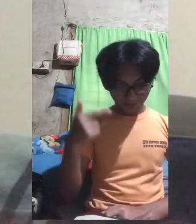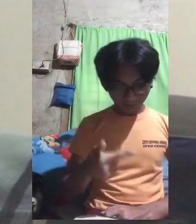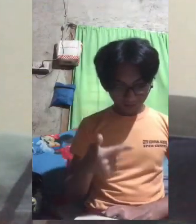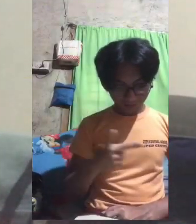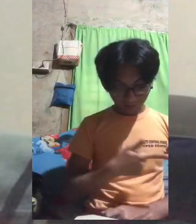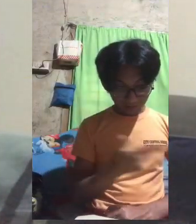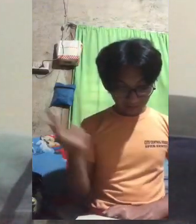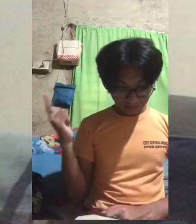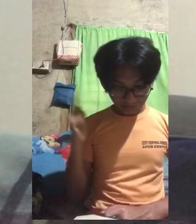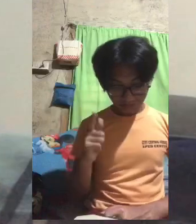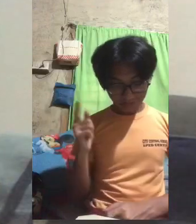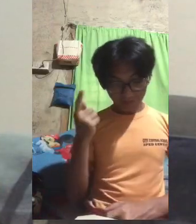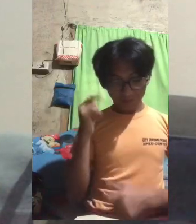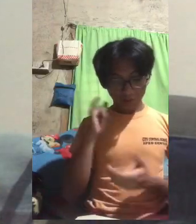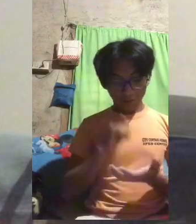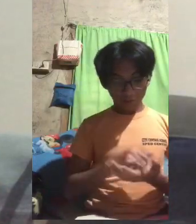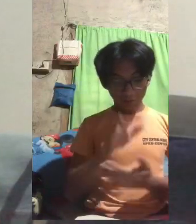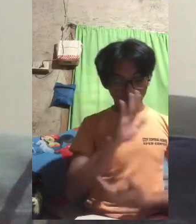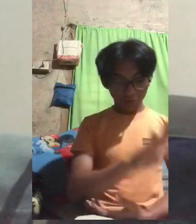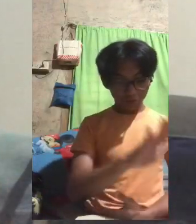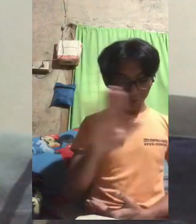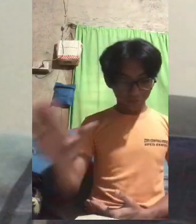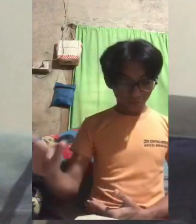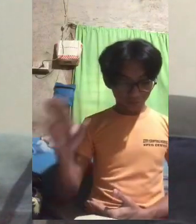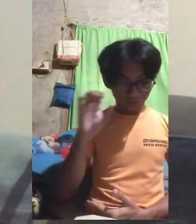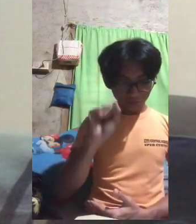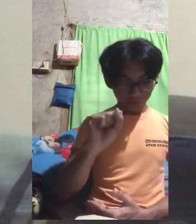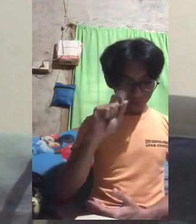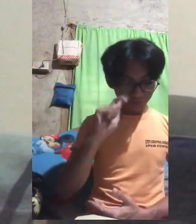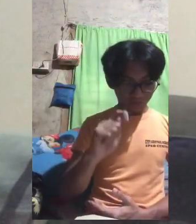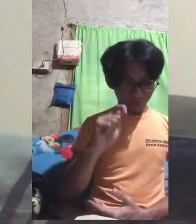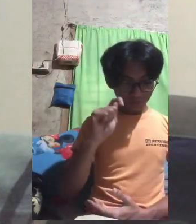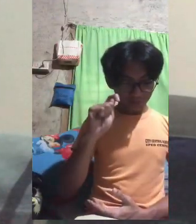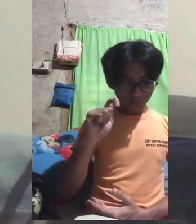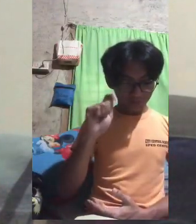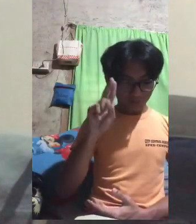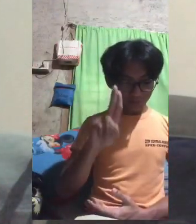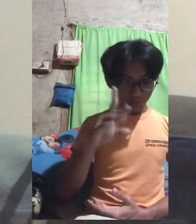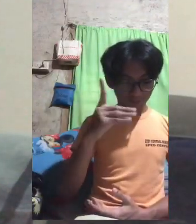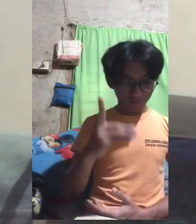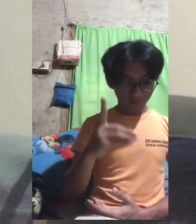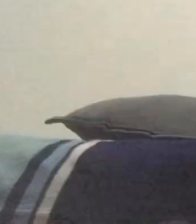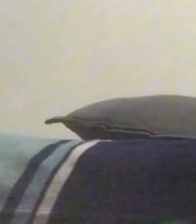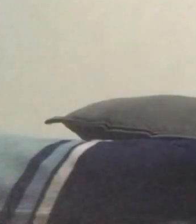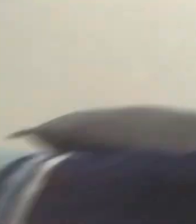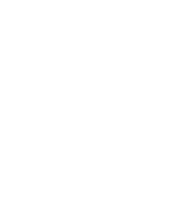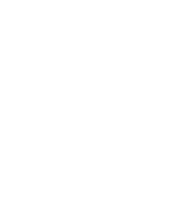what personal or family issues affect students, how do students cope with stress.